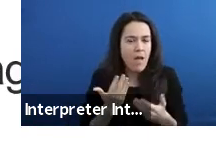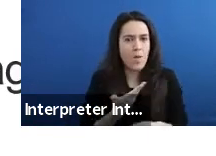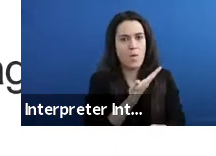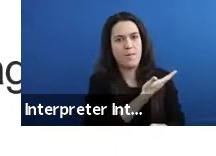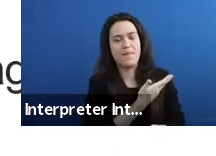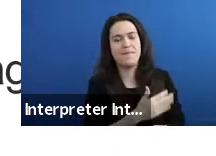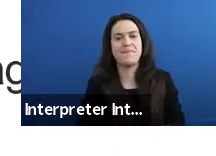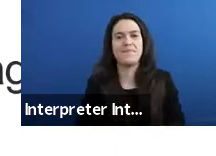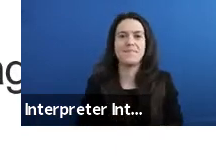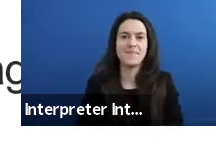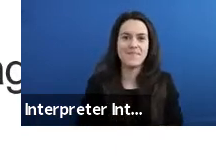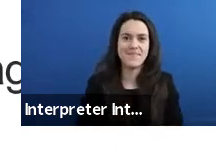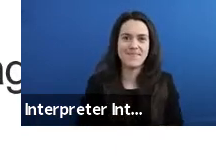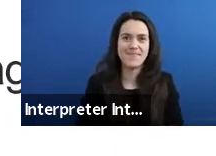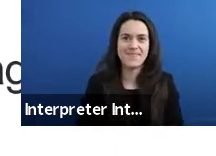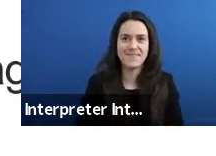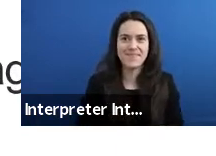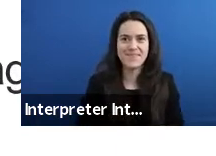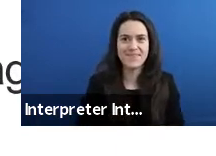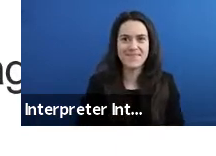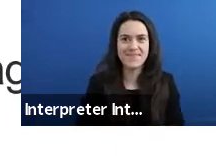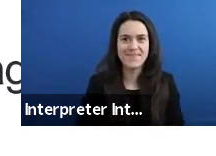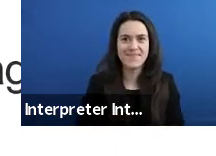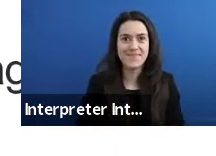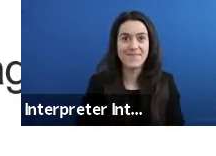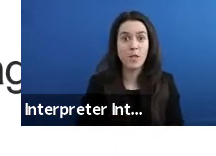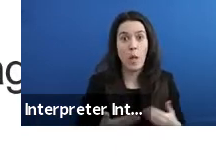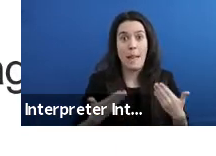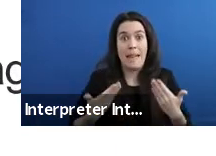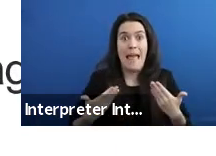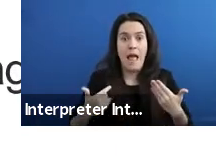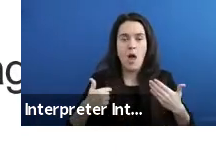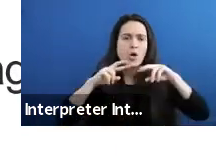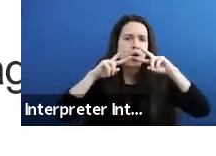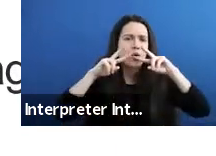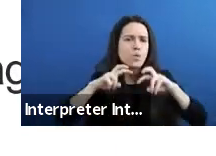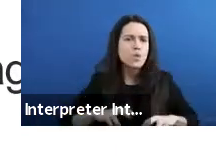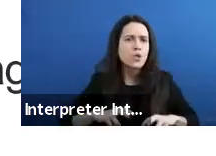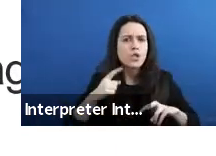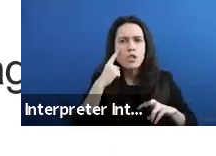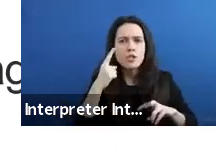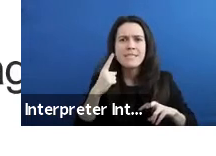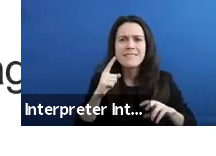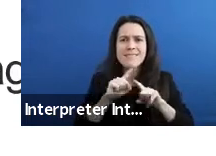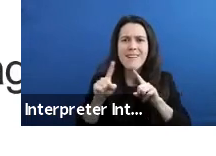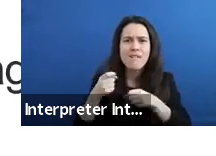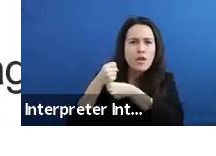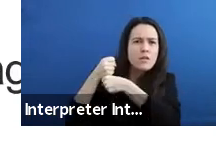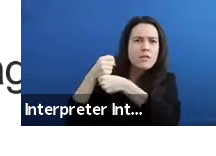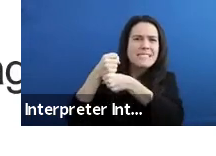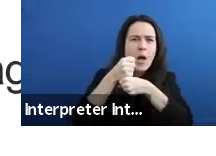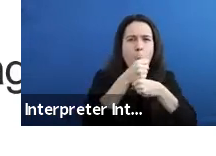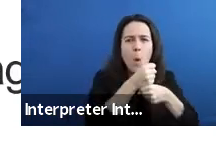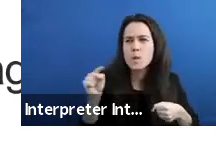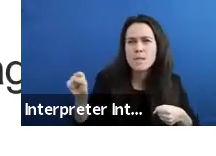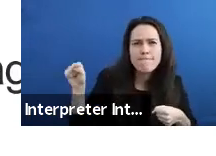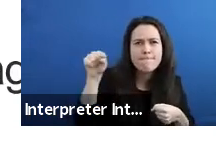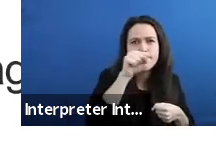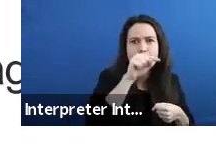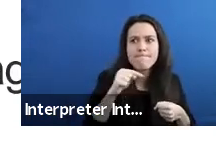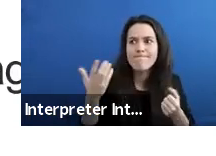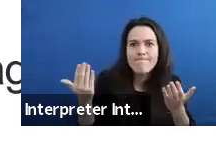primarily, like even in the desk research stage, we may outreach to stakeholders to access relevant data, because